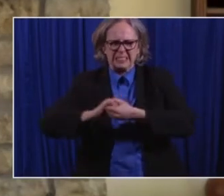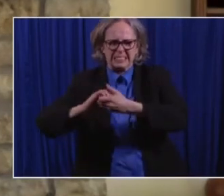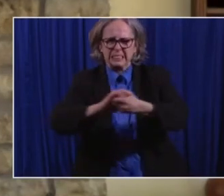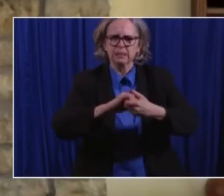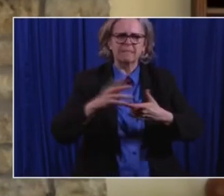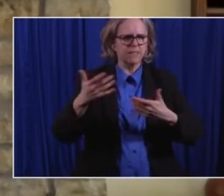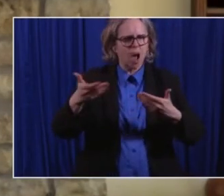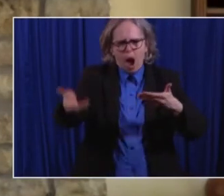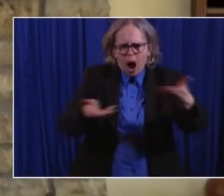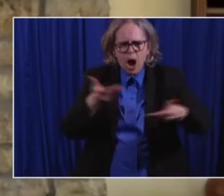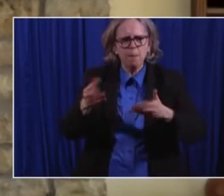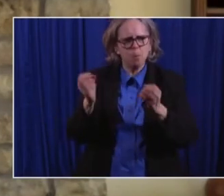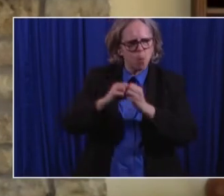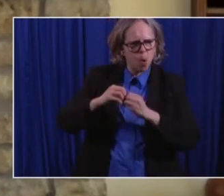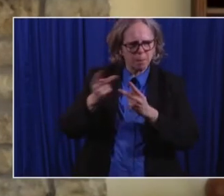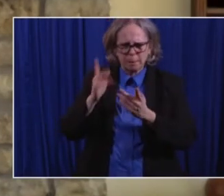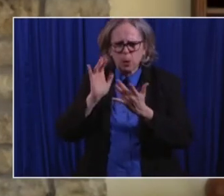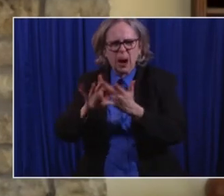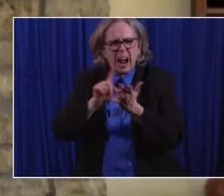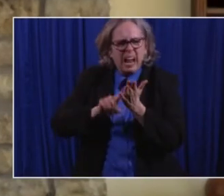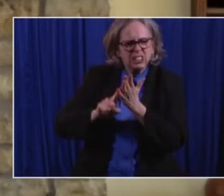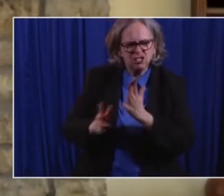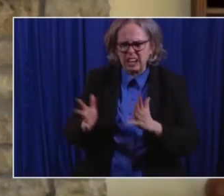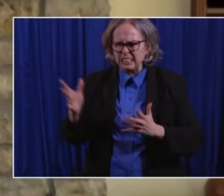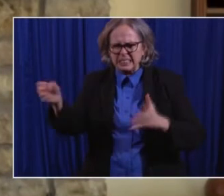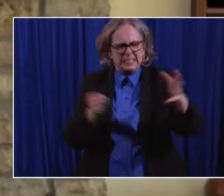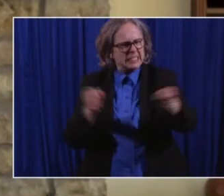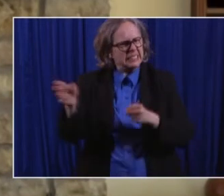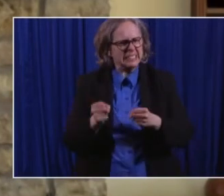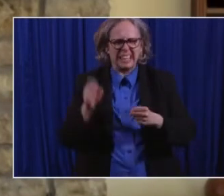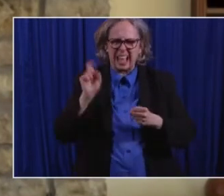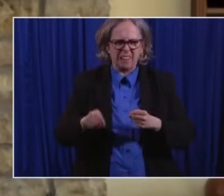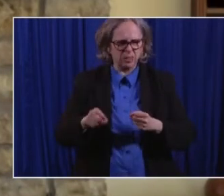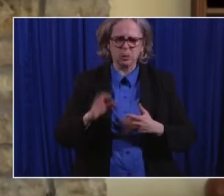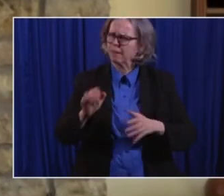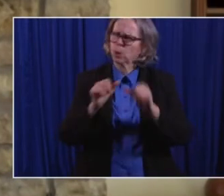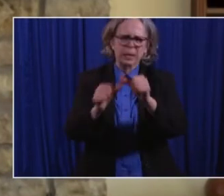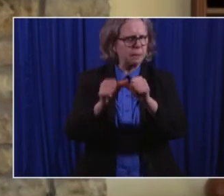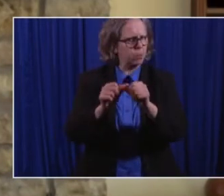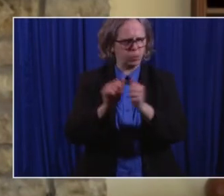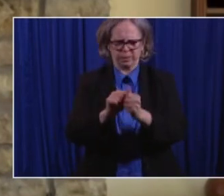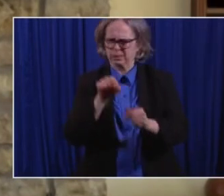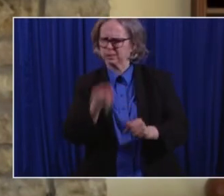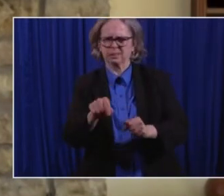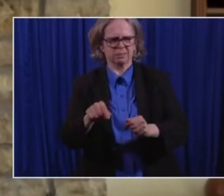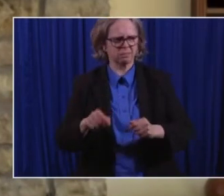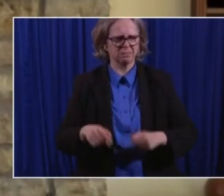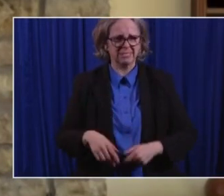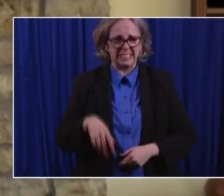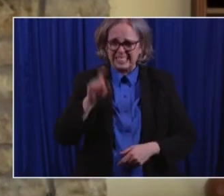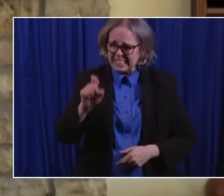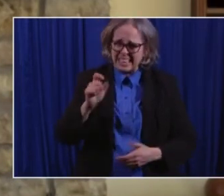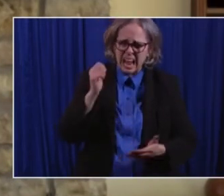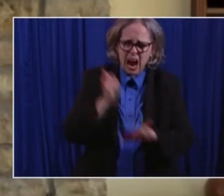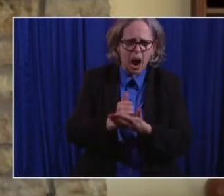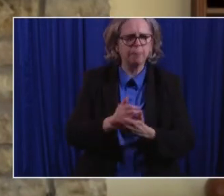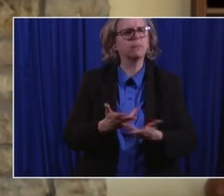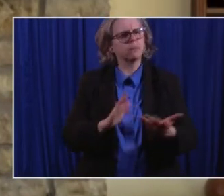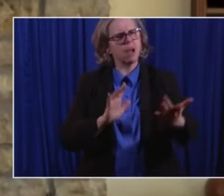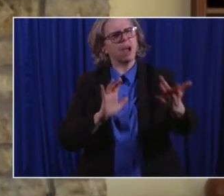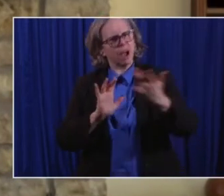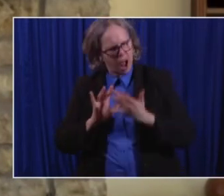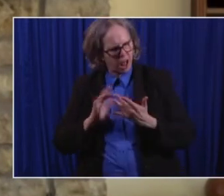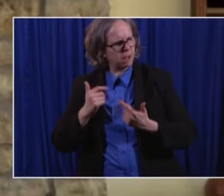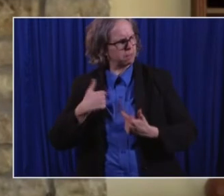health departments, and they can continue, in the future if they need help. We're happy to give them the help that they need.